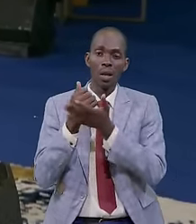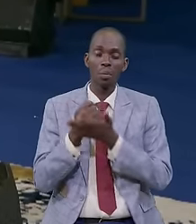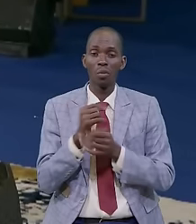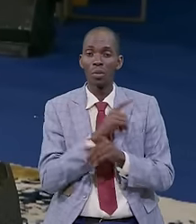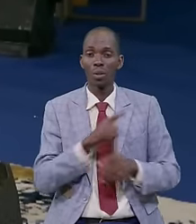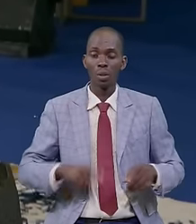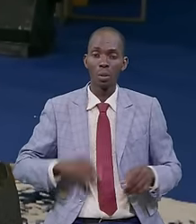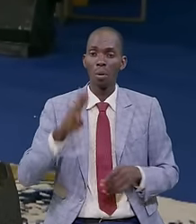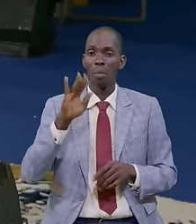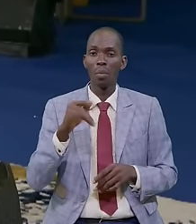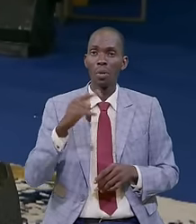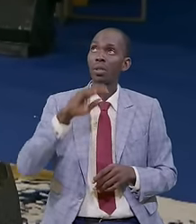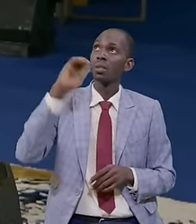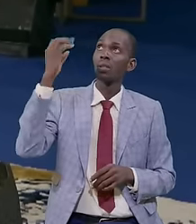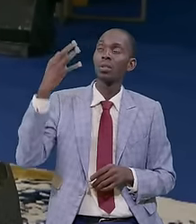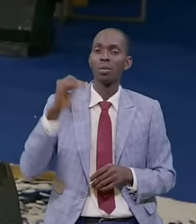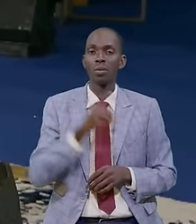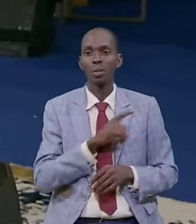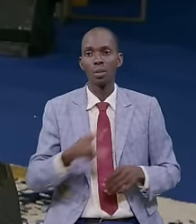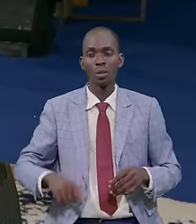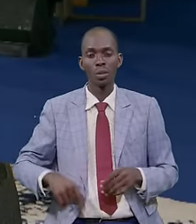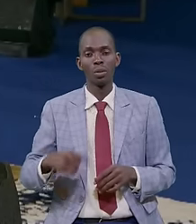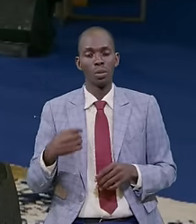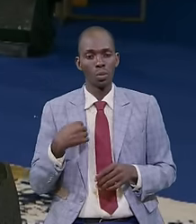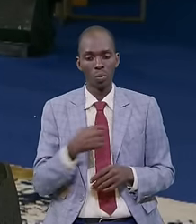we stand. You will stand.